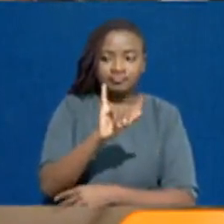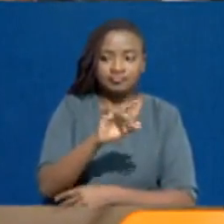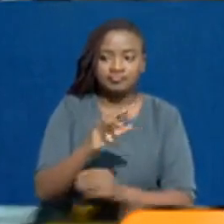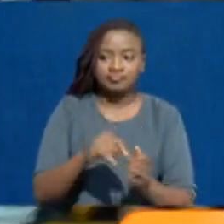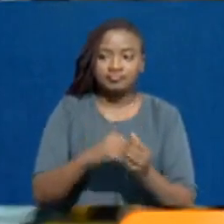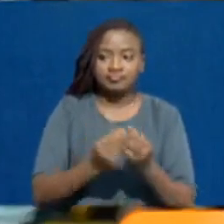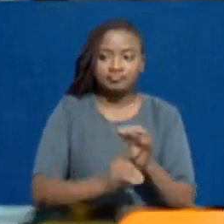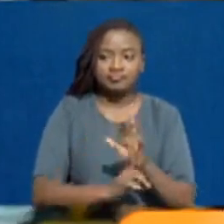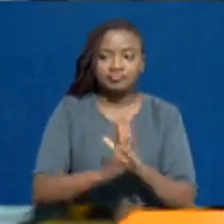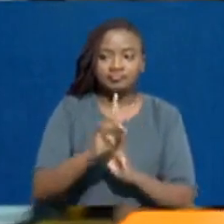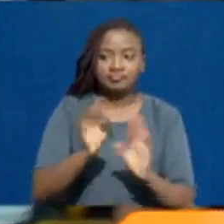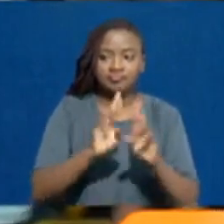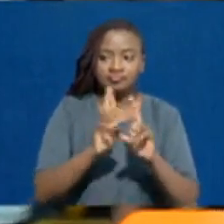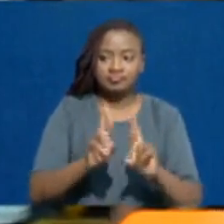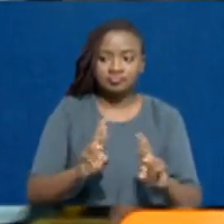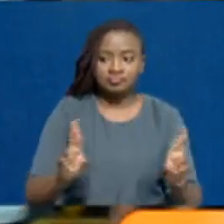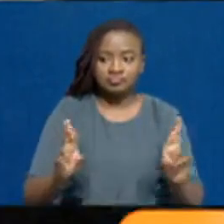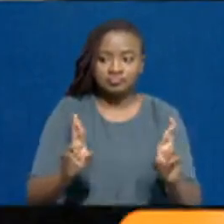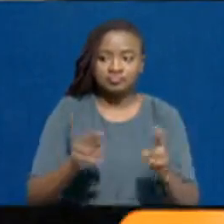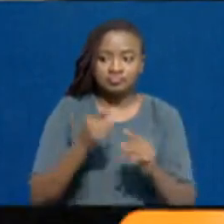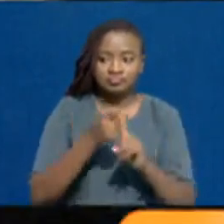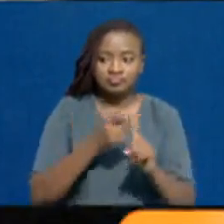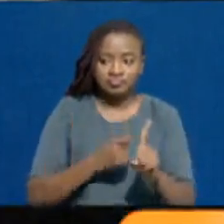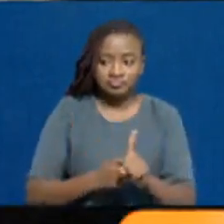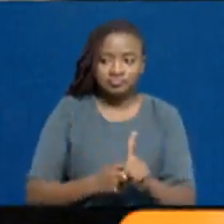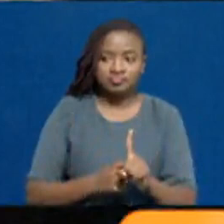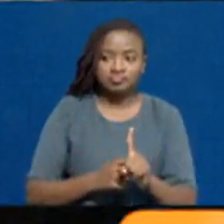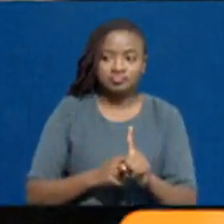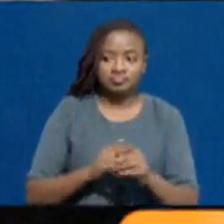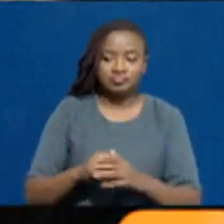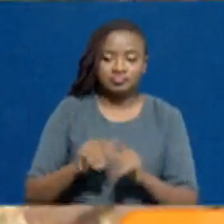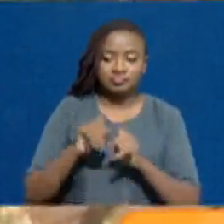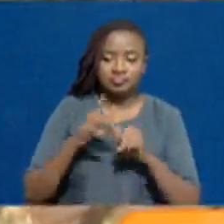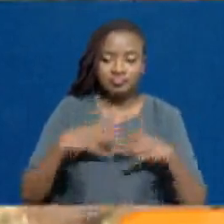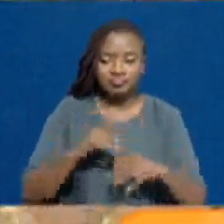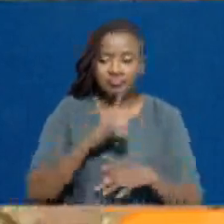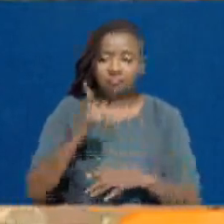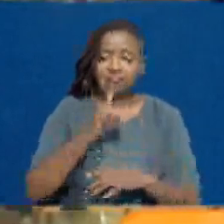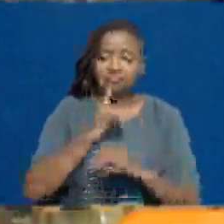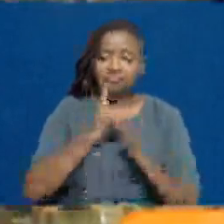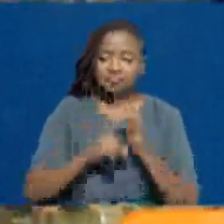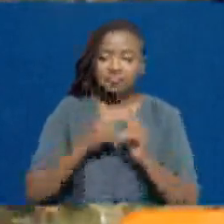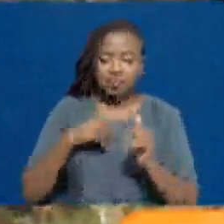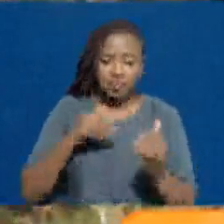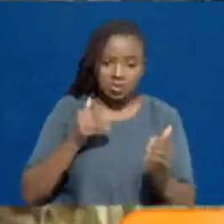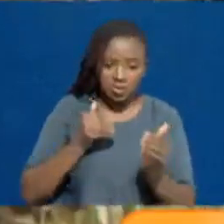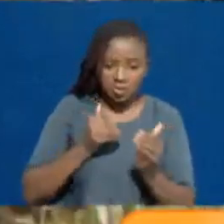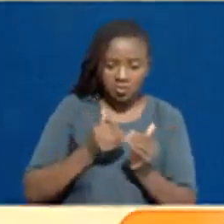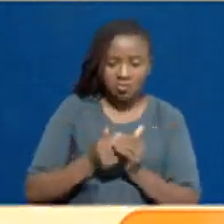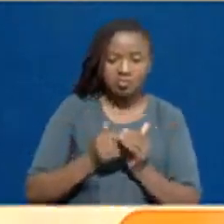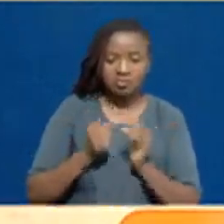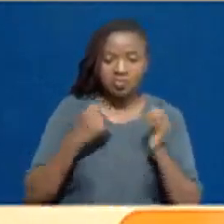legally binding instrument on plastic pollution, with negotiators observing that they are inching closer to a